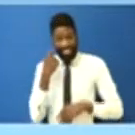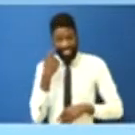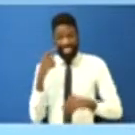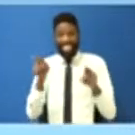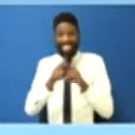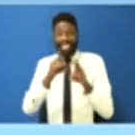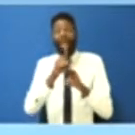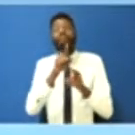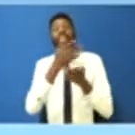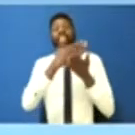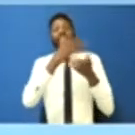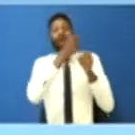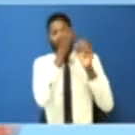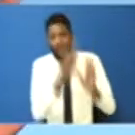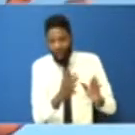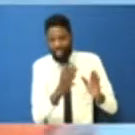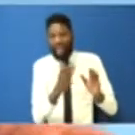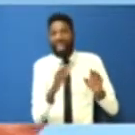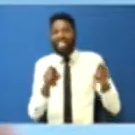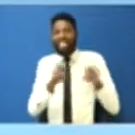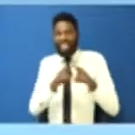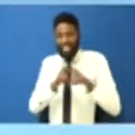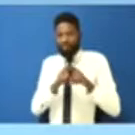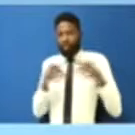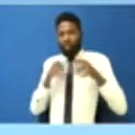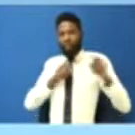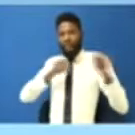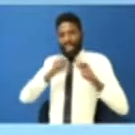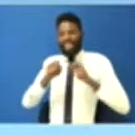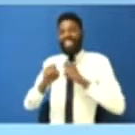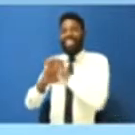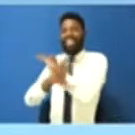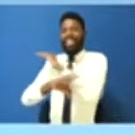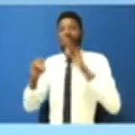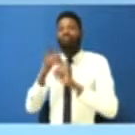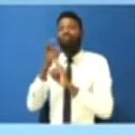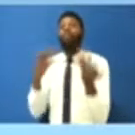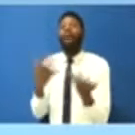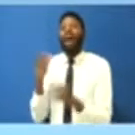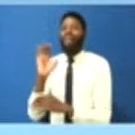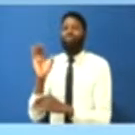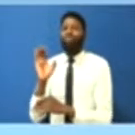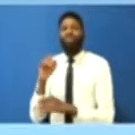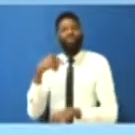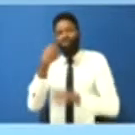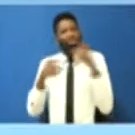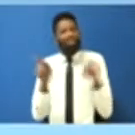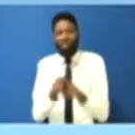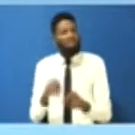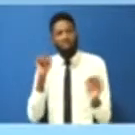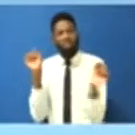and an employee and management stealing from the customer that's not sustainable um what i can say is in closing that remark